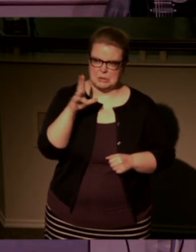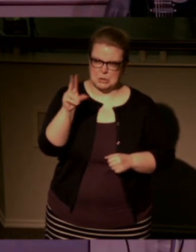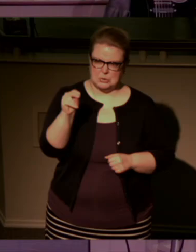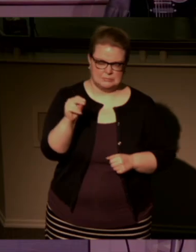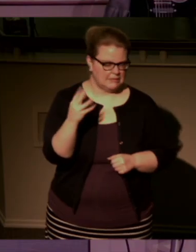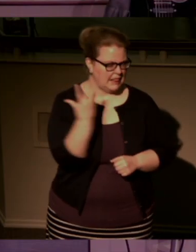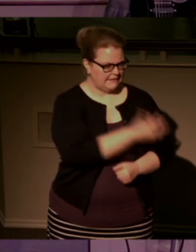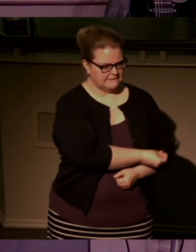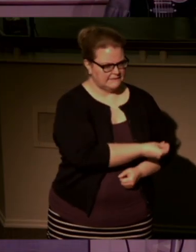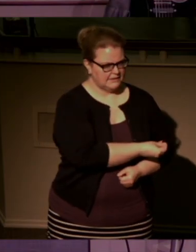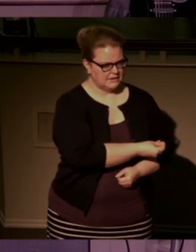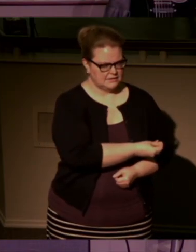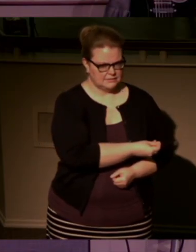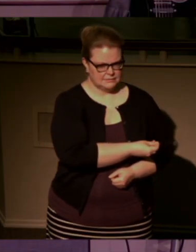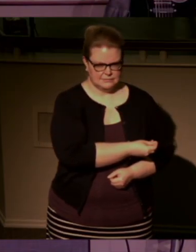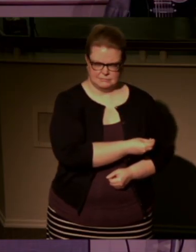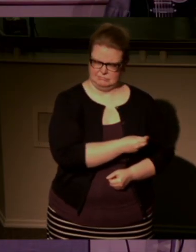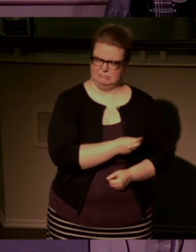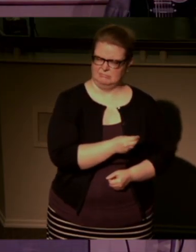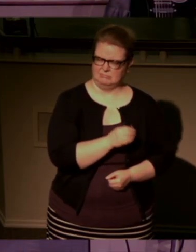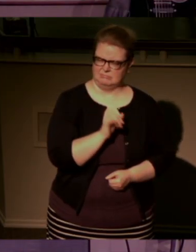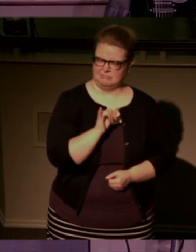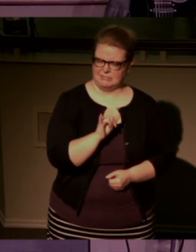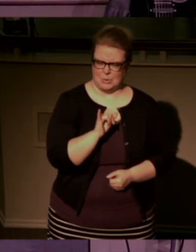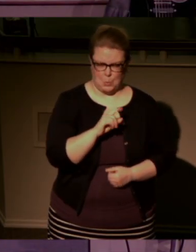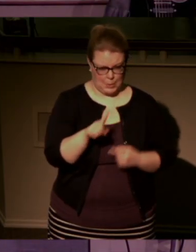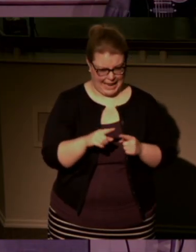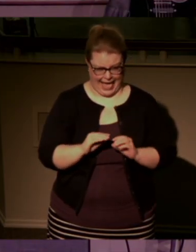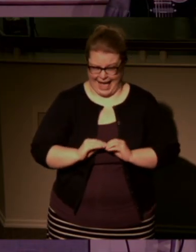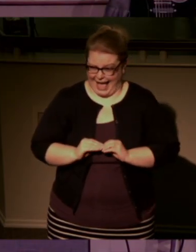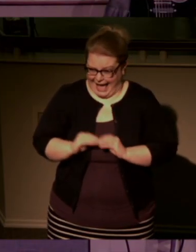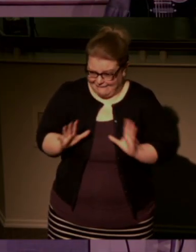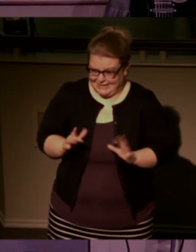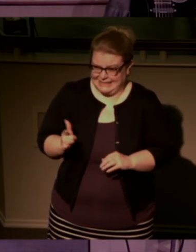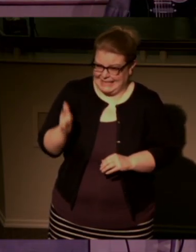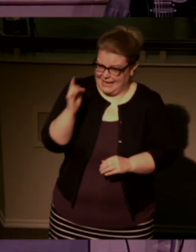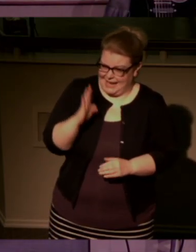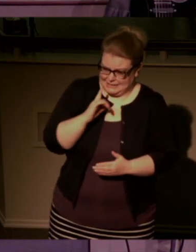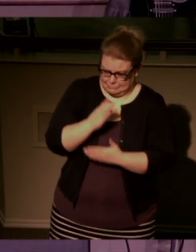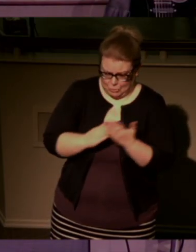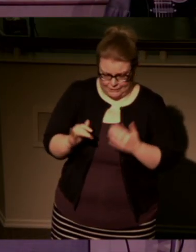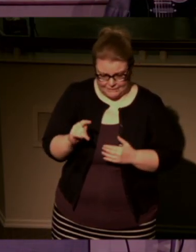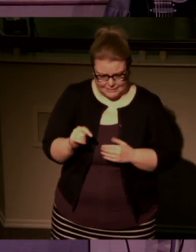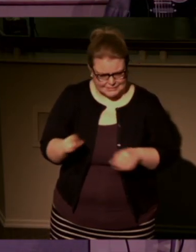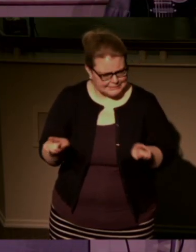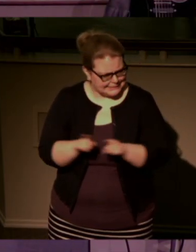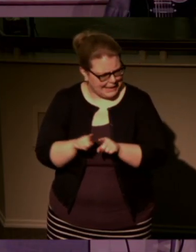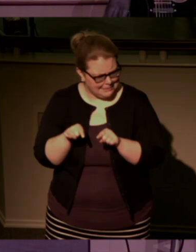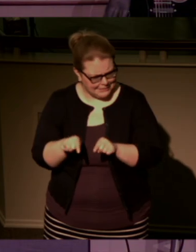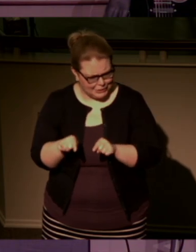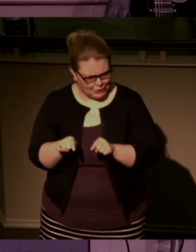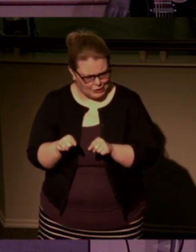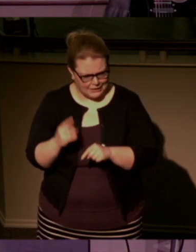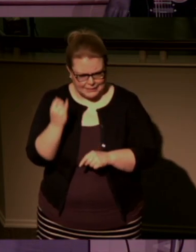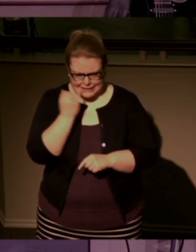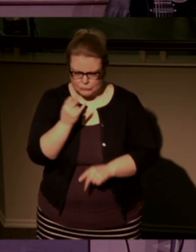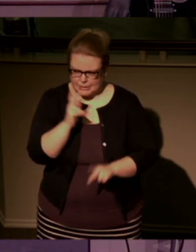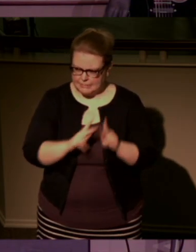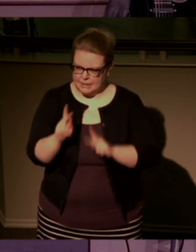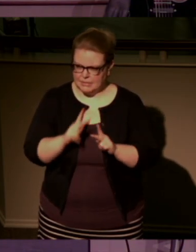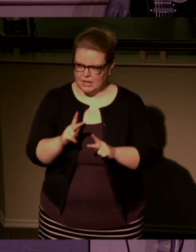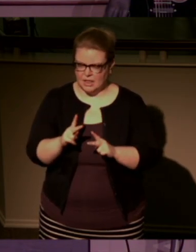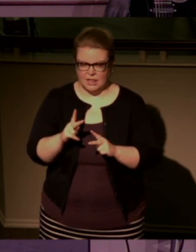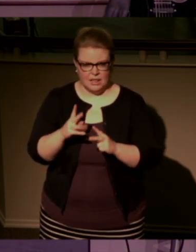And here they are. They just lose it. They neglect all the promise that God ever